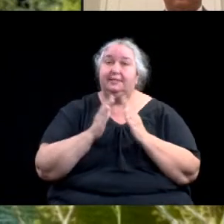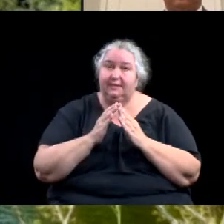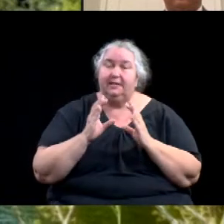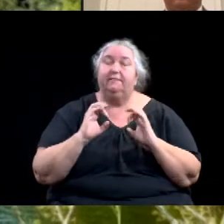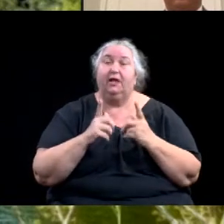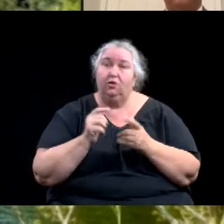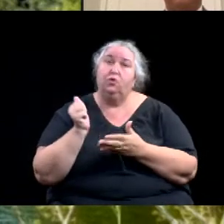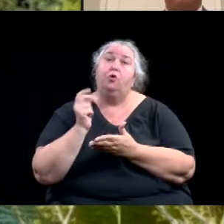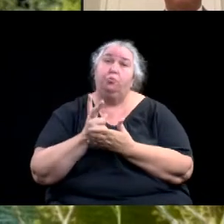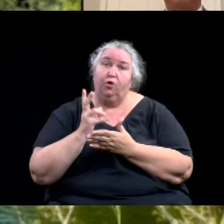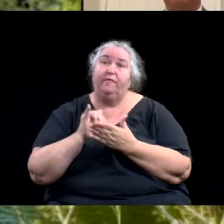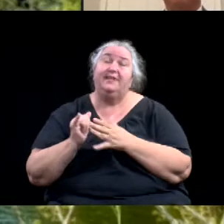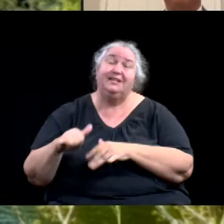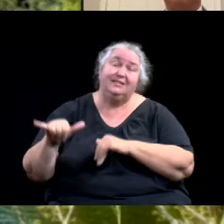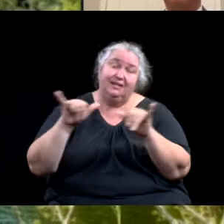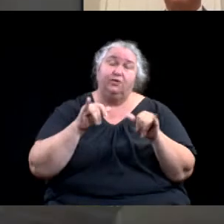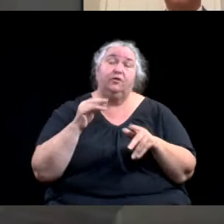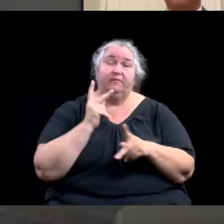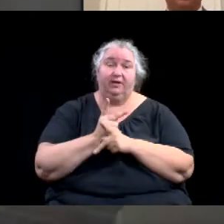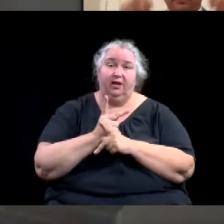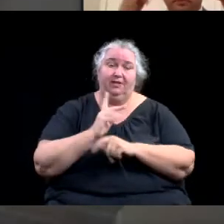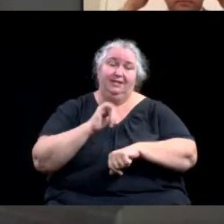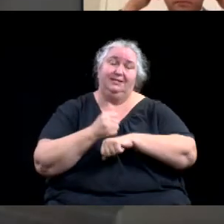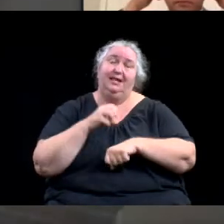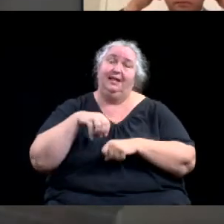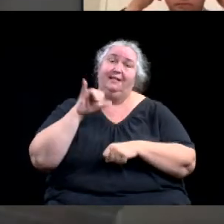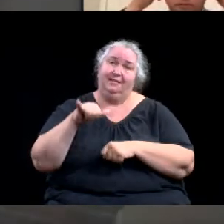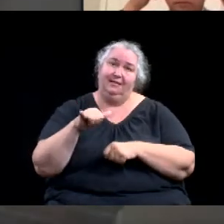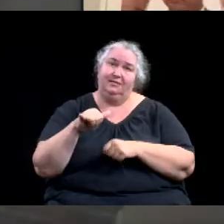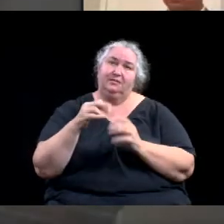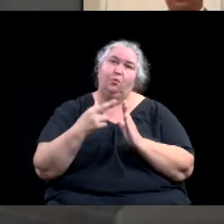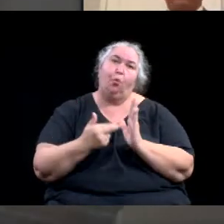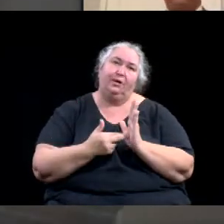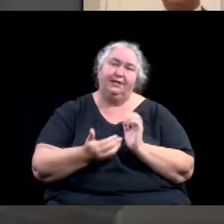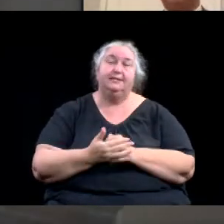questions. Any questions for staff?